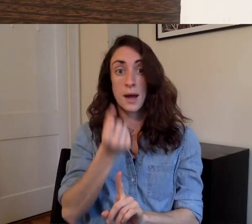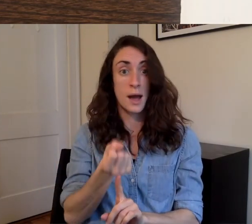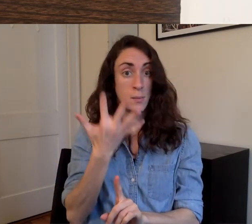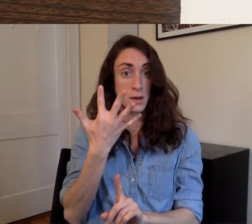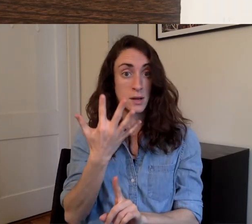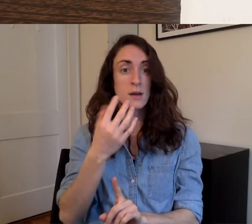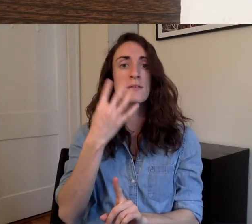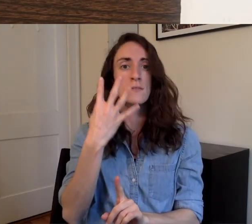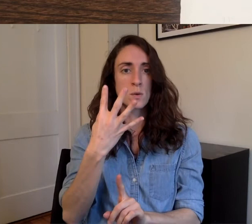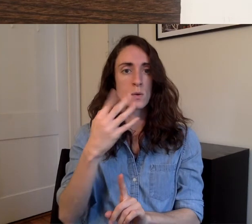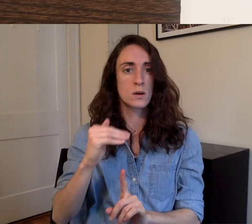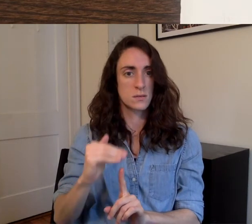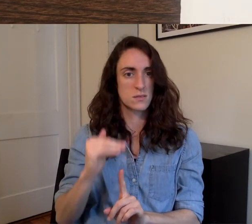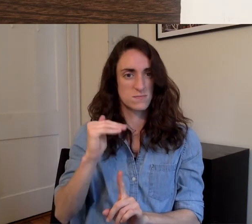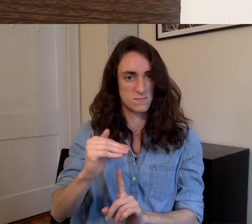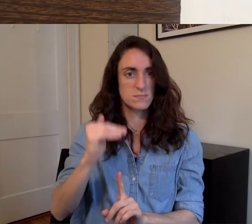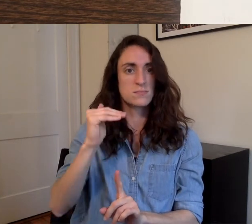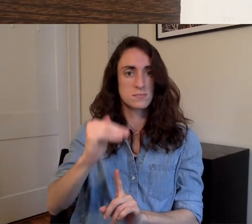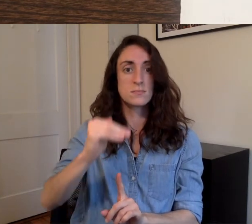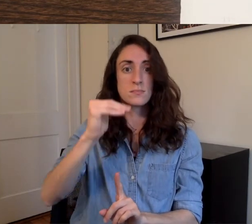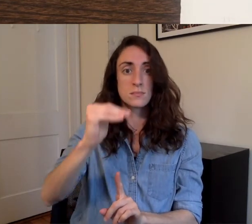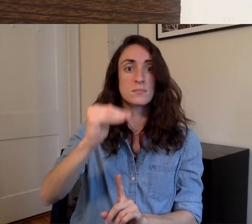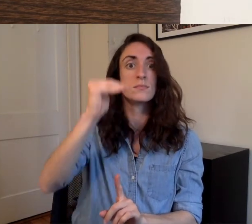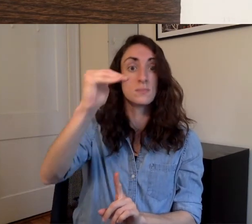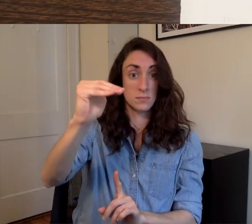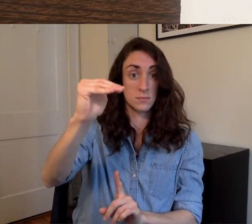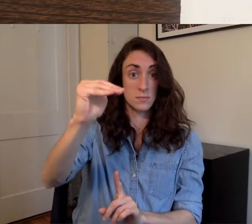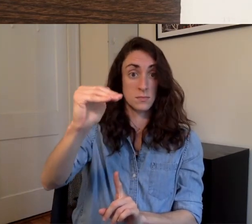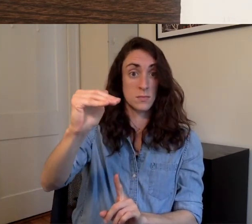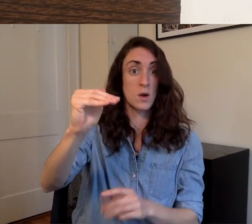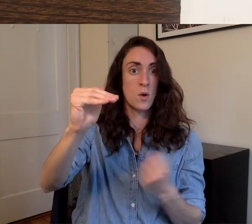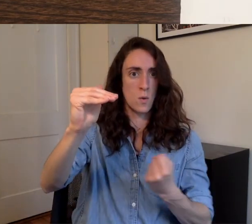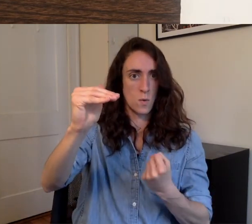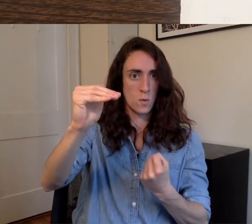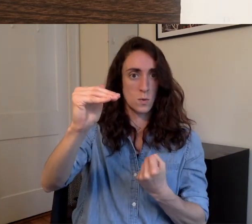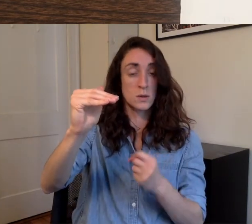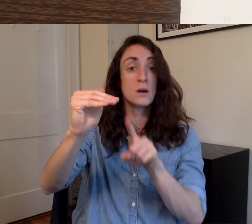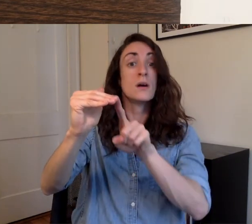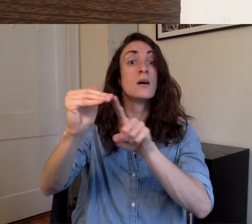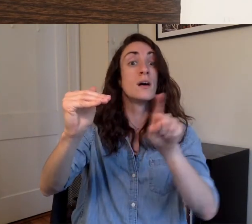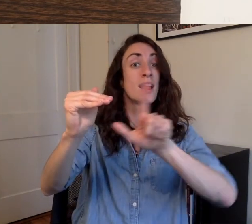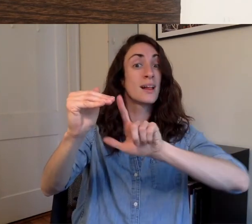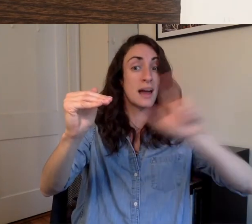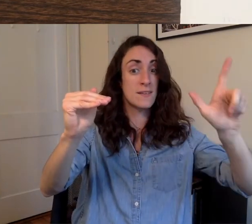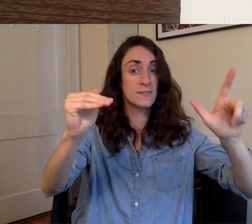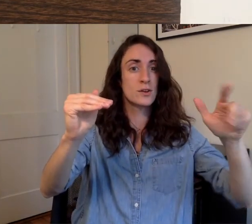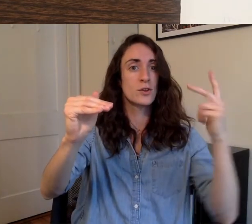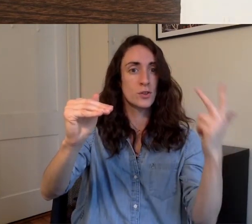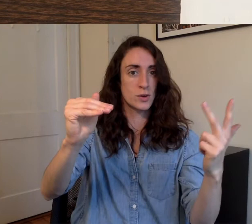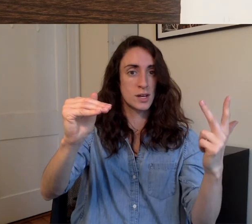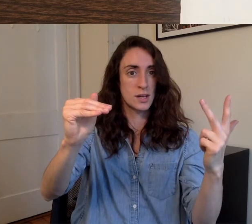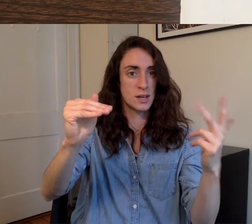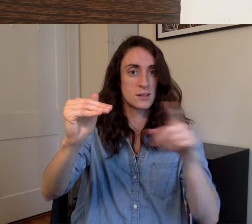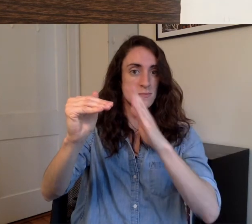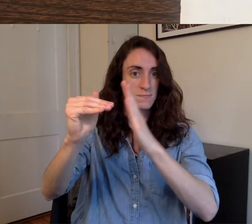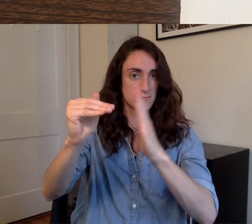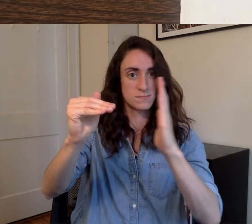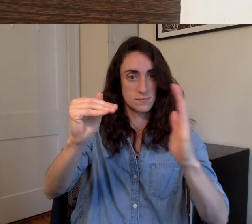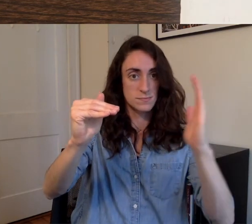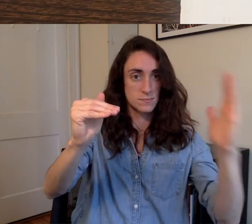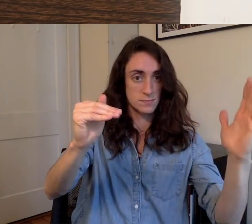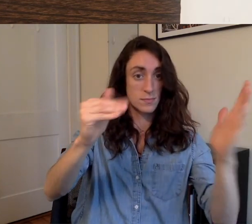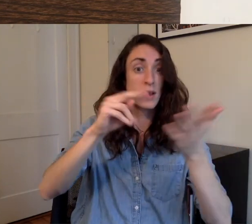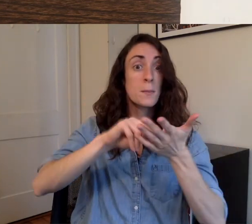at this starting point of negative 3, we can see we go up 4 steps. So we'll hold on to that information for a second, and then we'll go